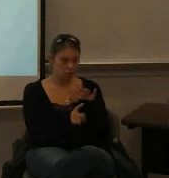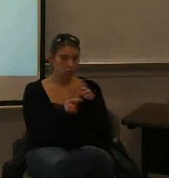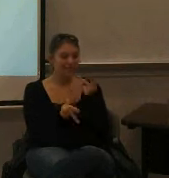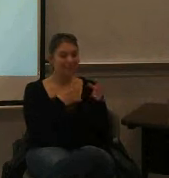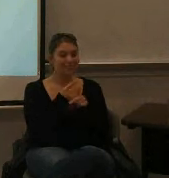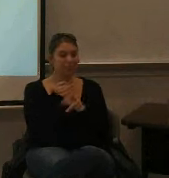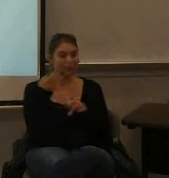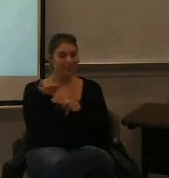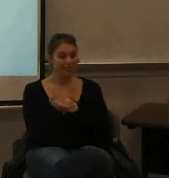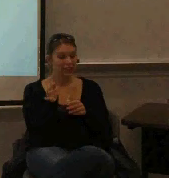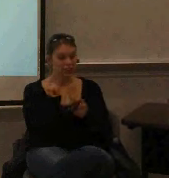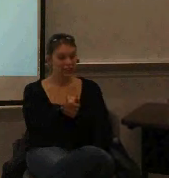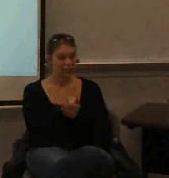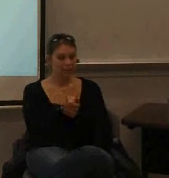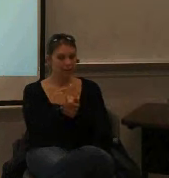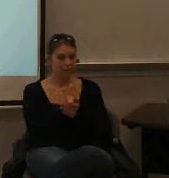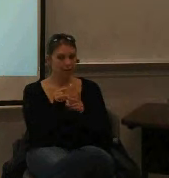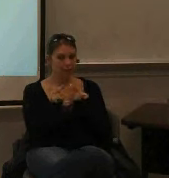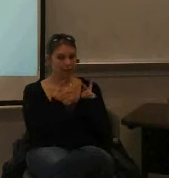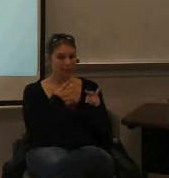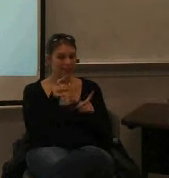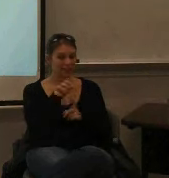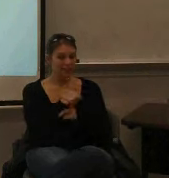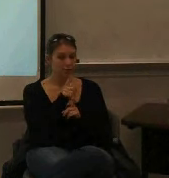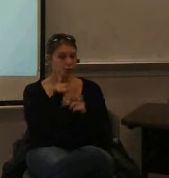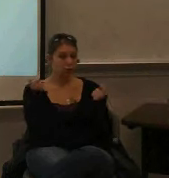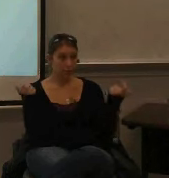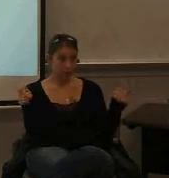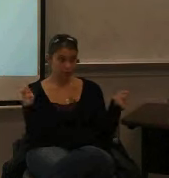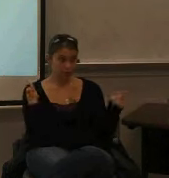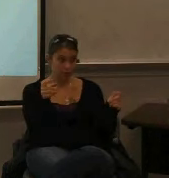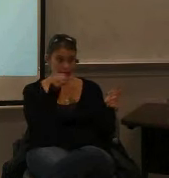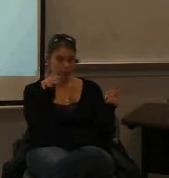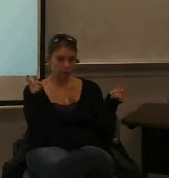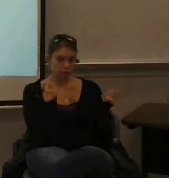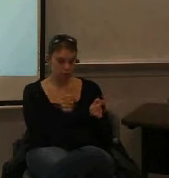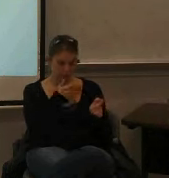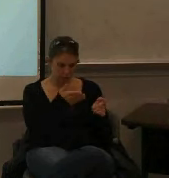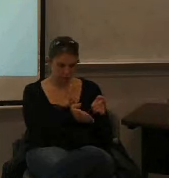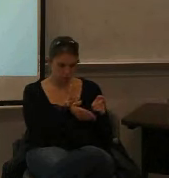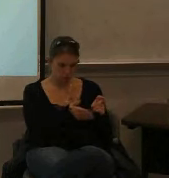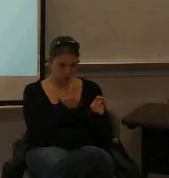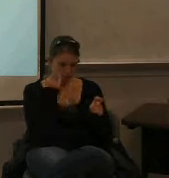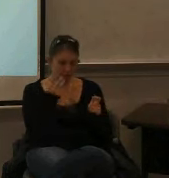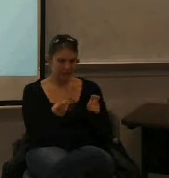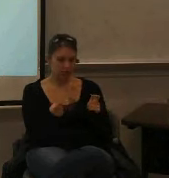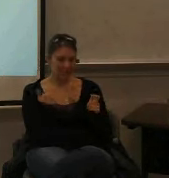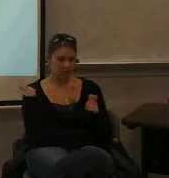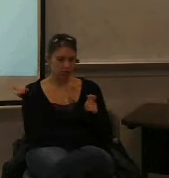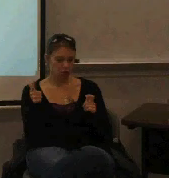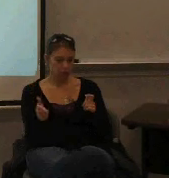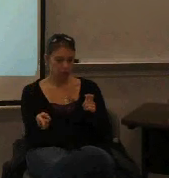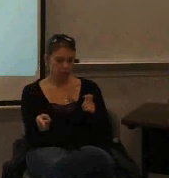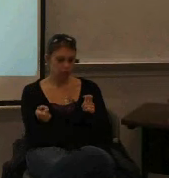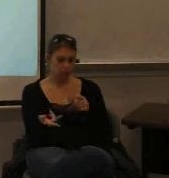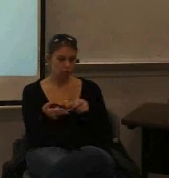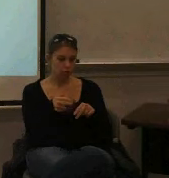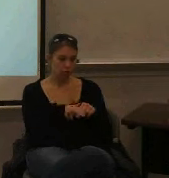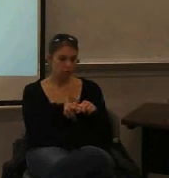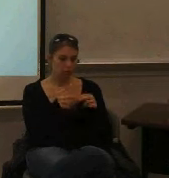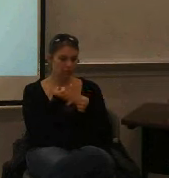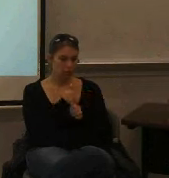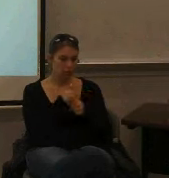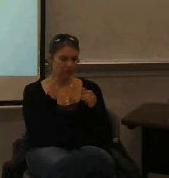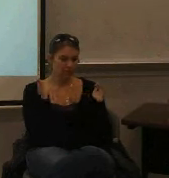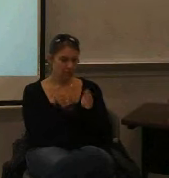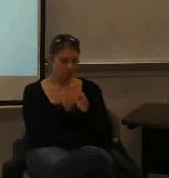type of fish that people like to catch are the big fish that eat the small fish. So if you take those all out, you increase the